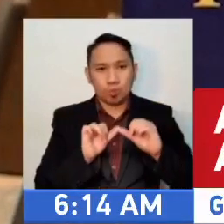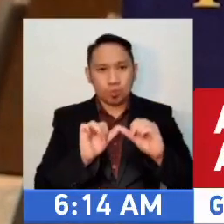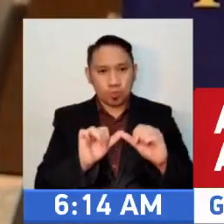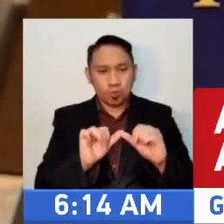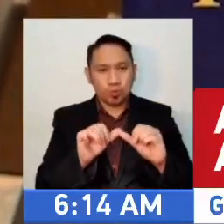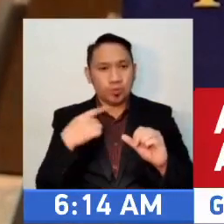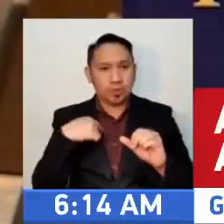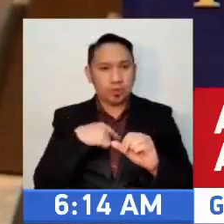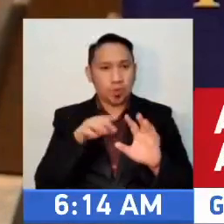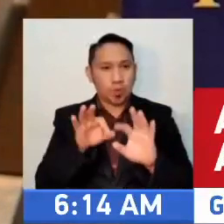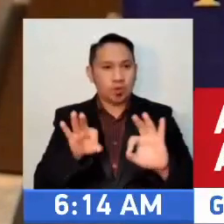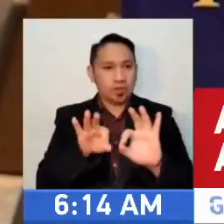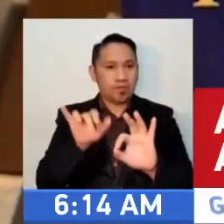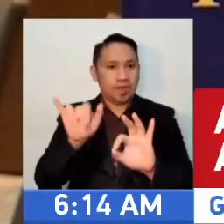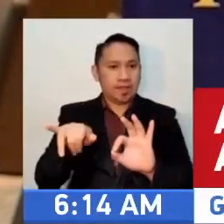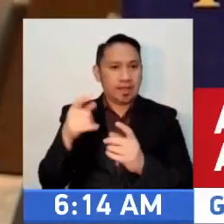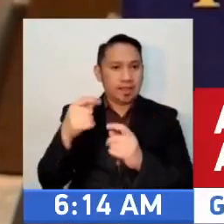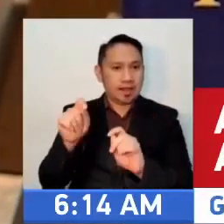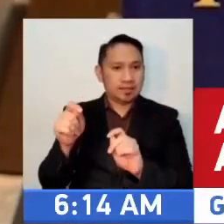trust. So